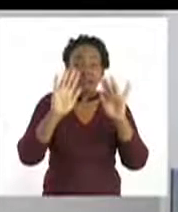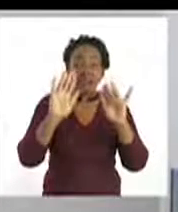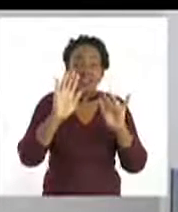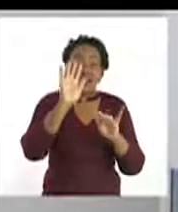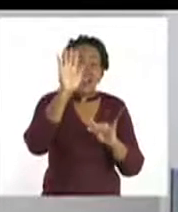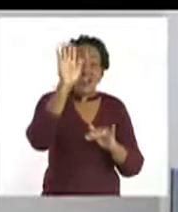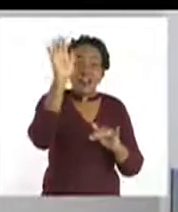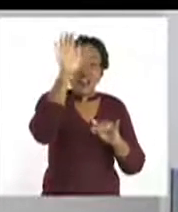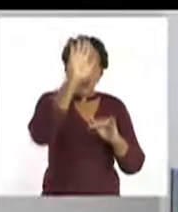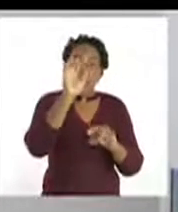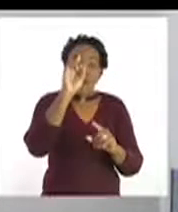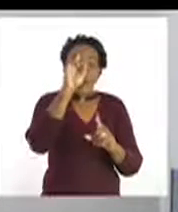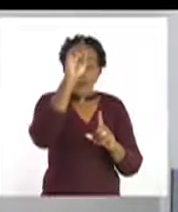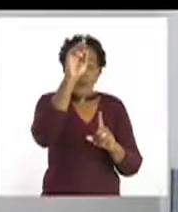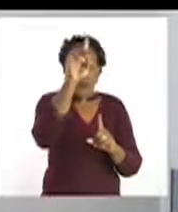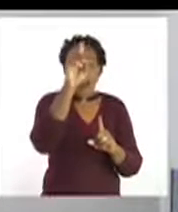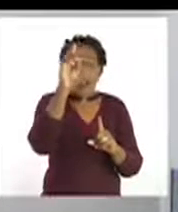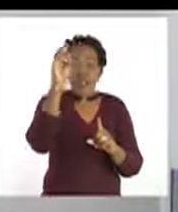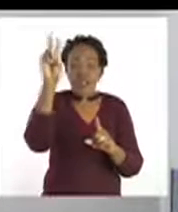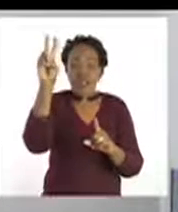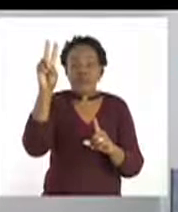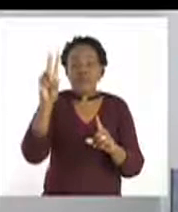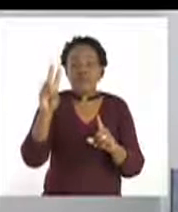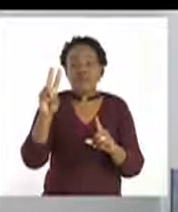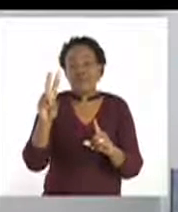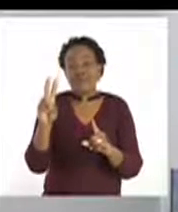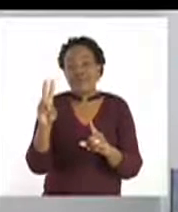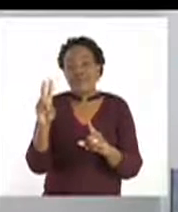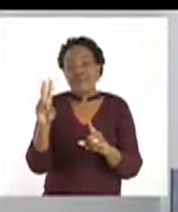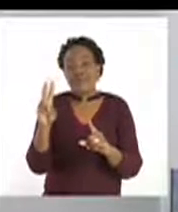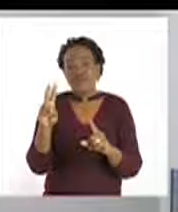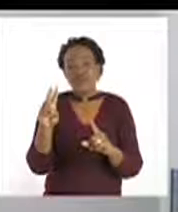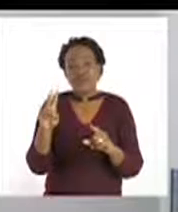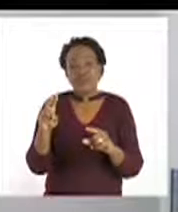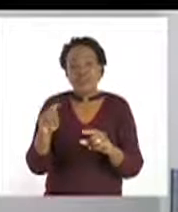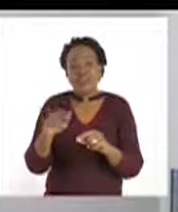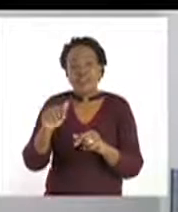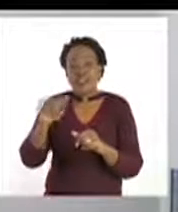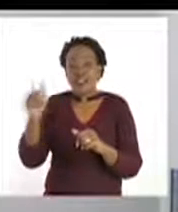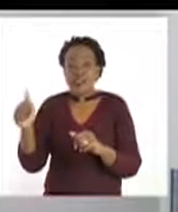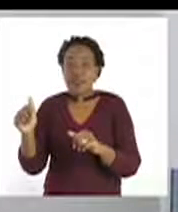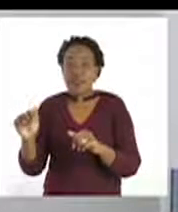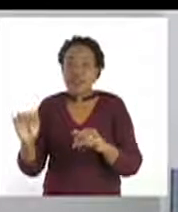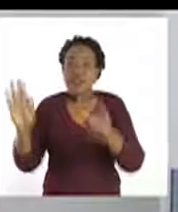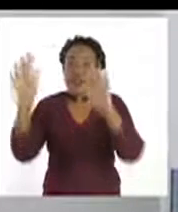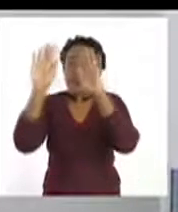is 1, 2 pieces. And this one